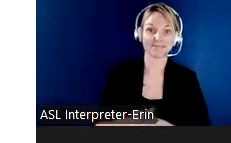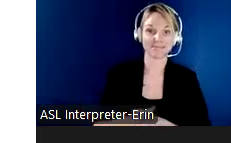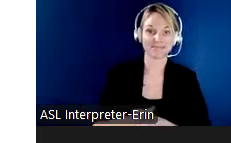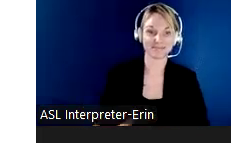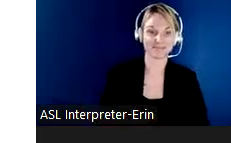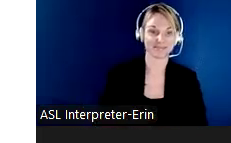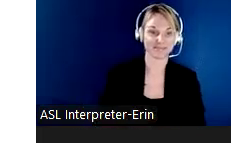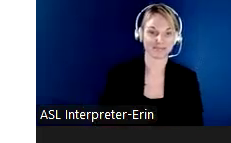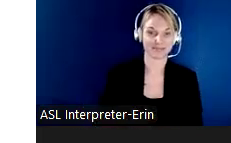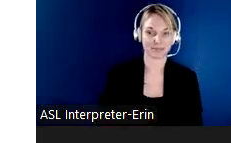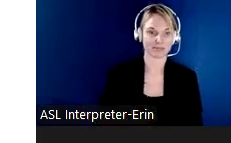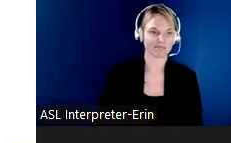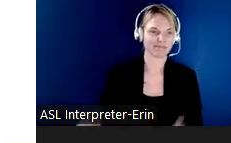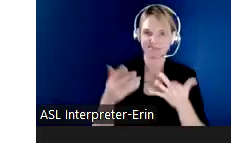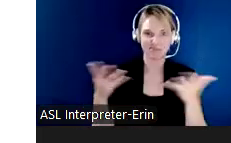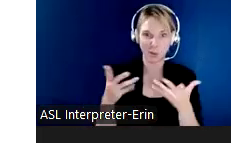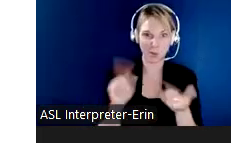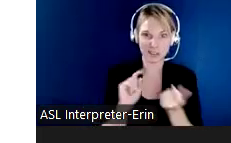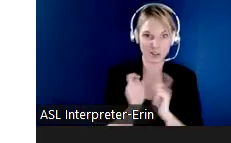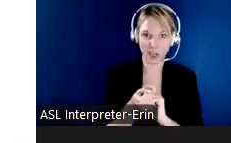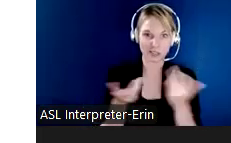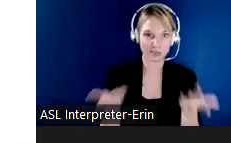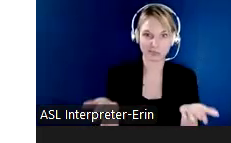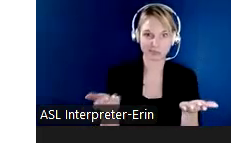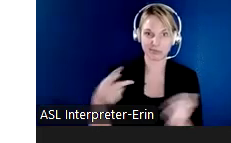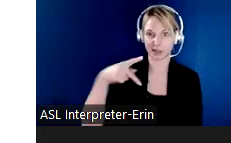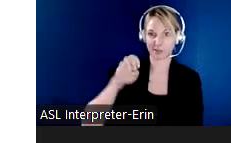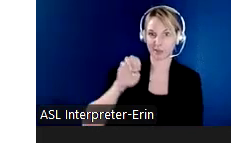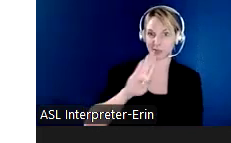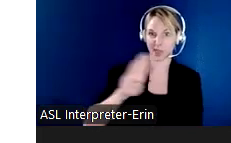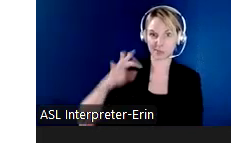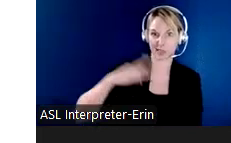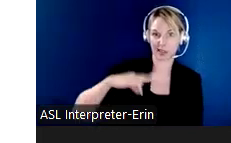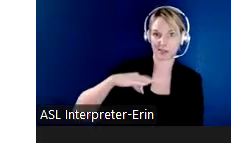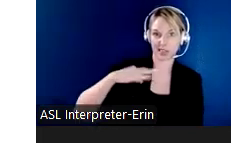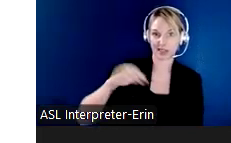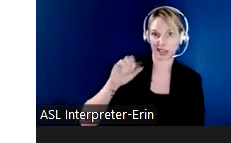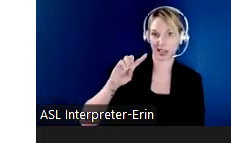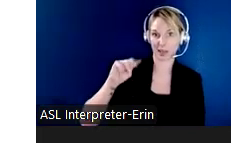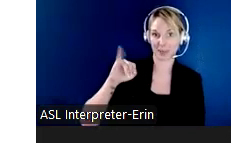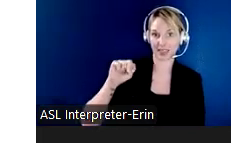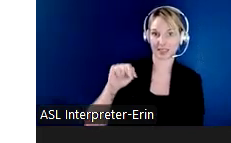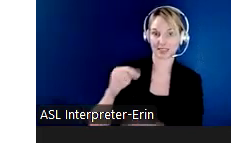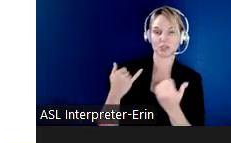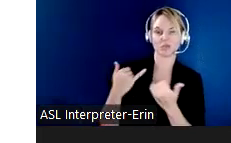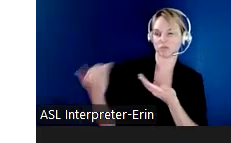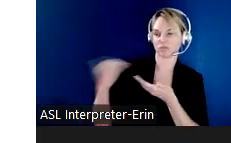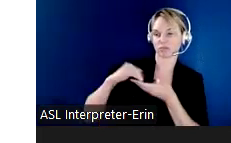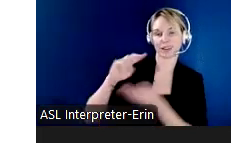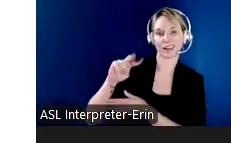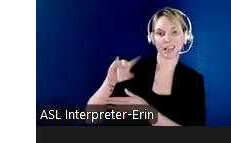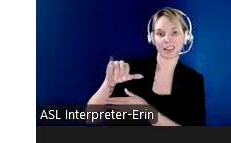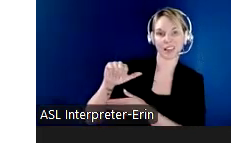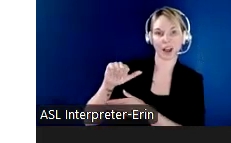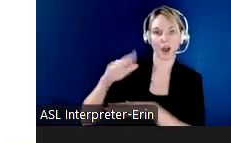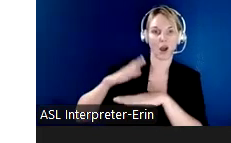So, what is changing? PEB benefits administrators who currently work with Navia on the FSA and DCAP benefits are going